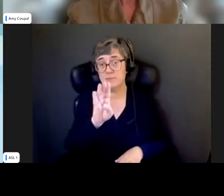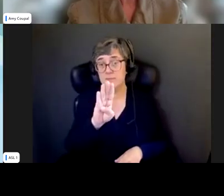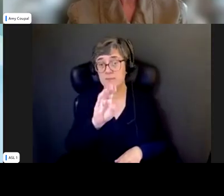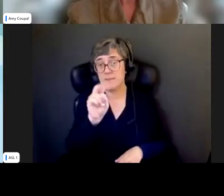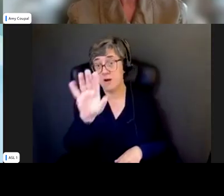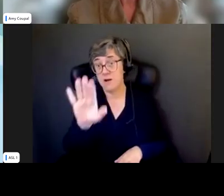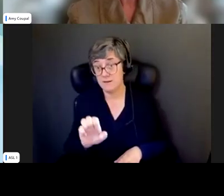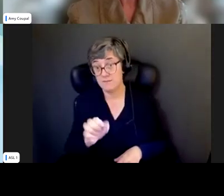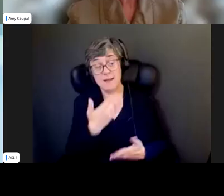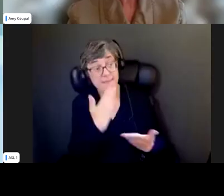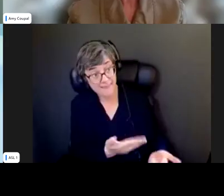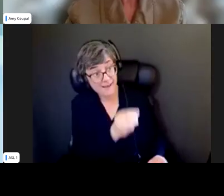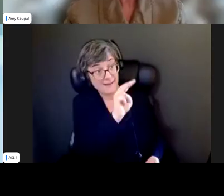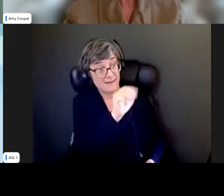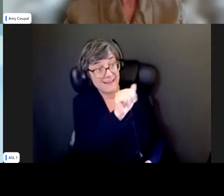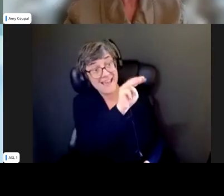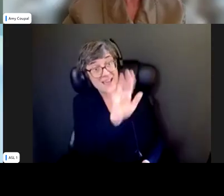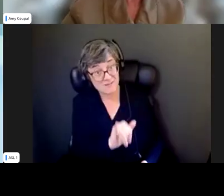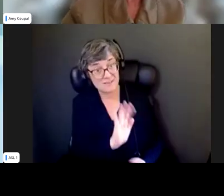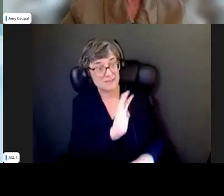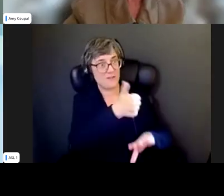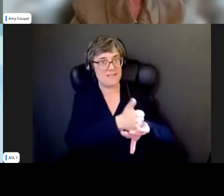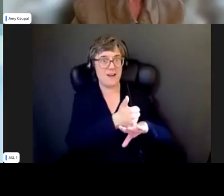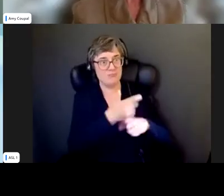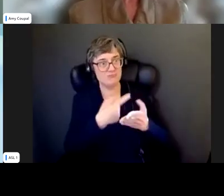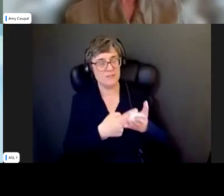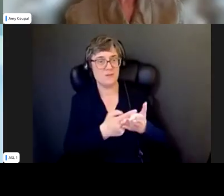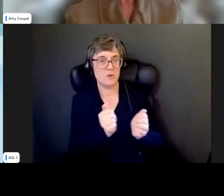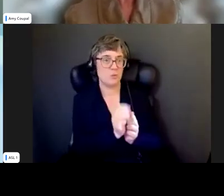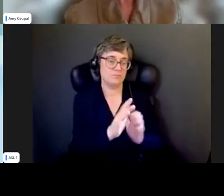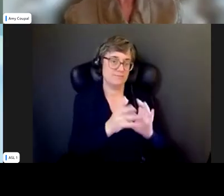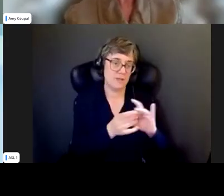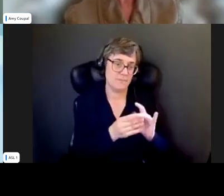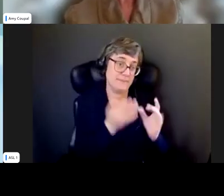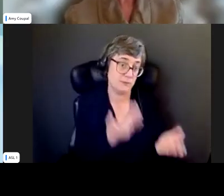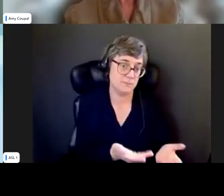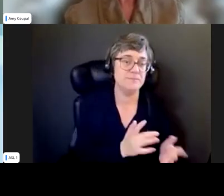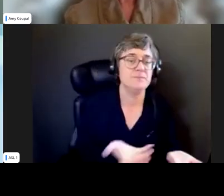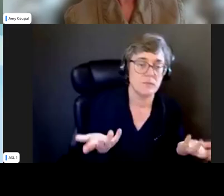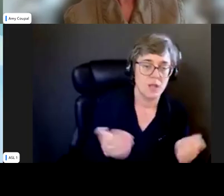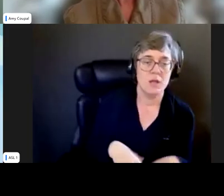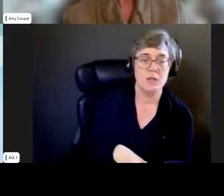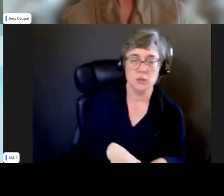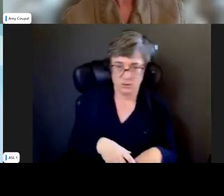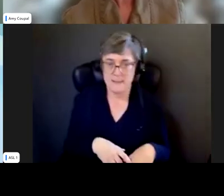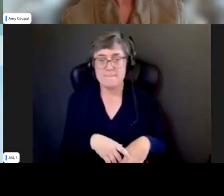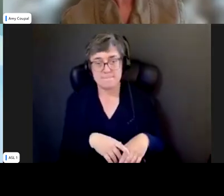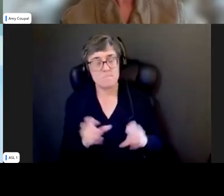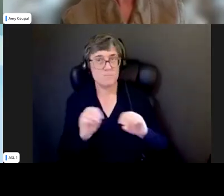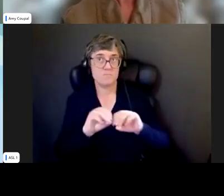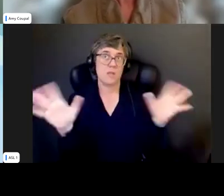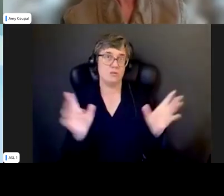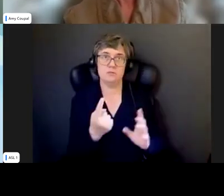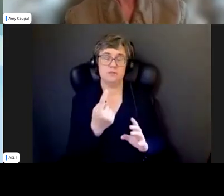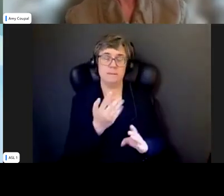for setting this up so well with your comments. So I think it's very clear that the biggest barrier